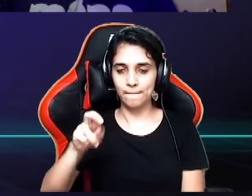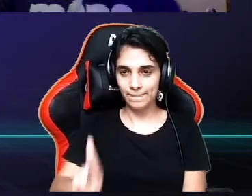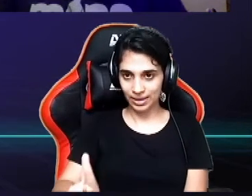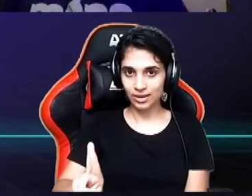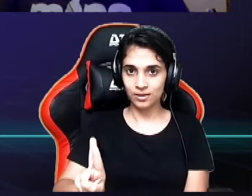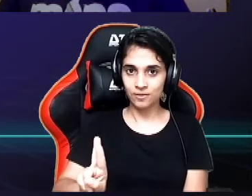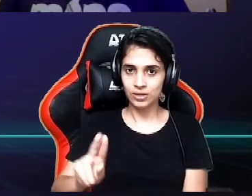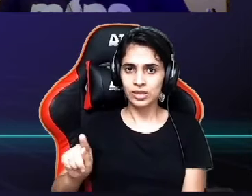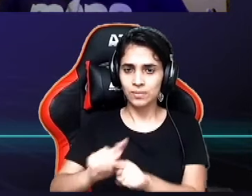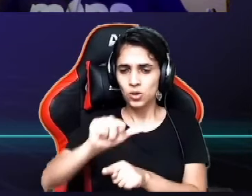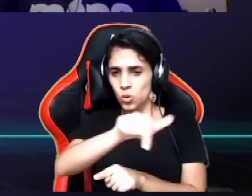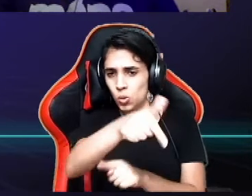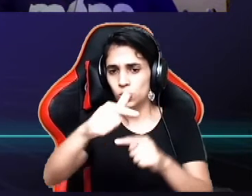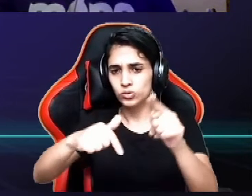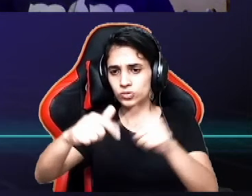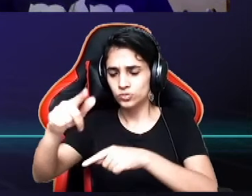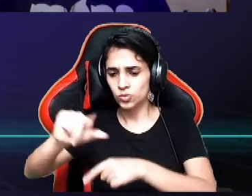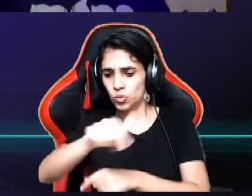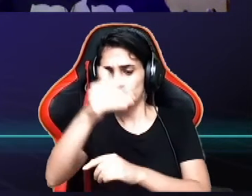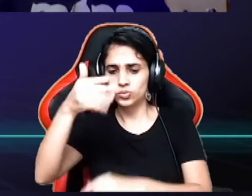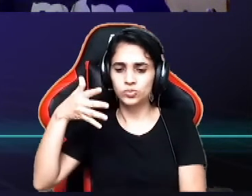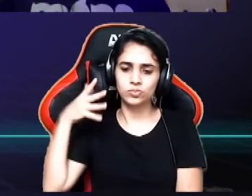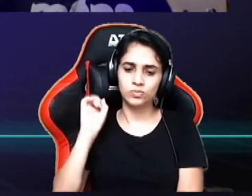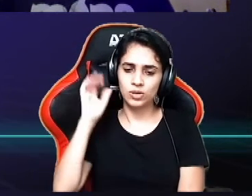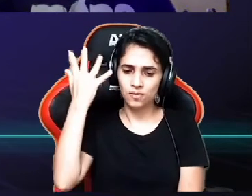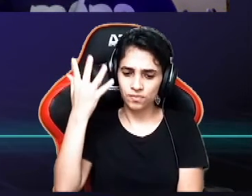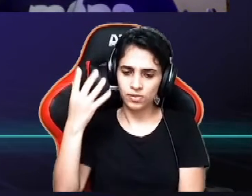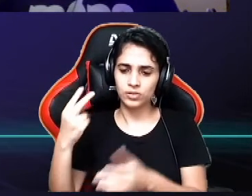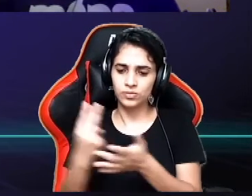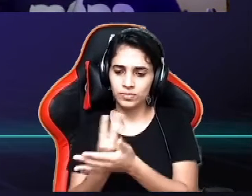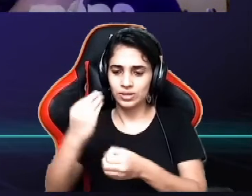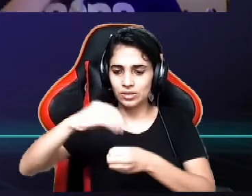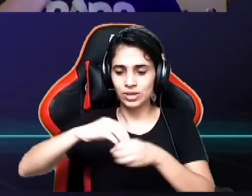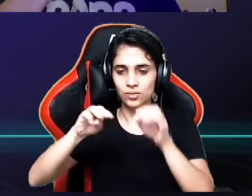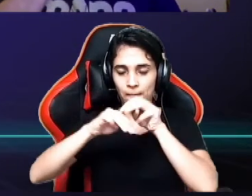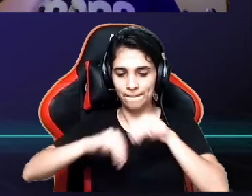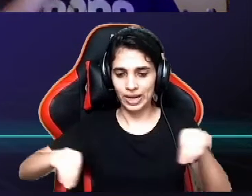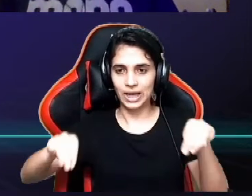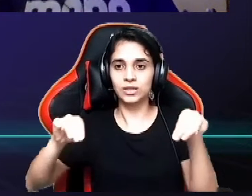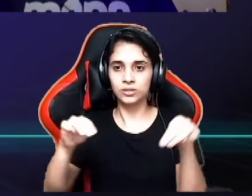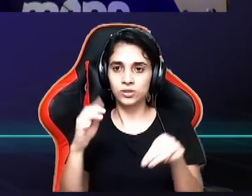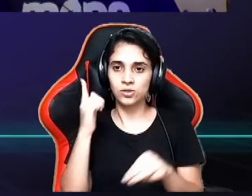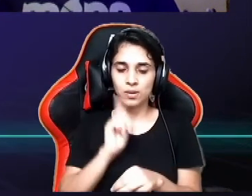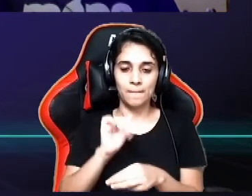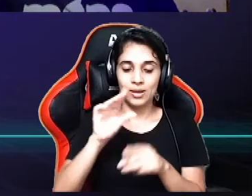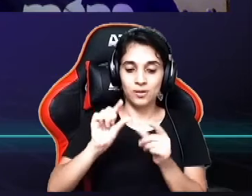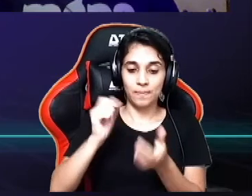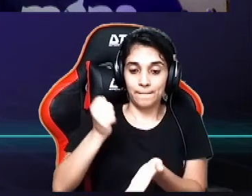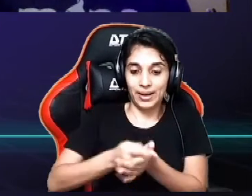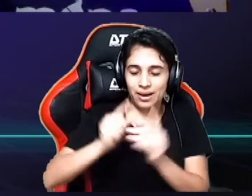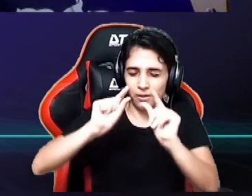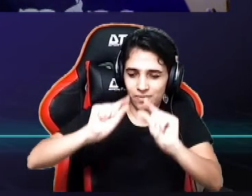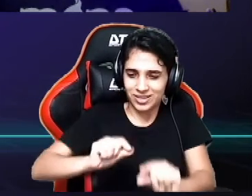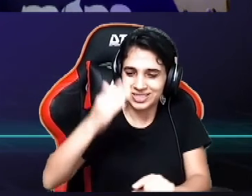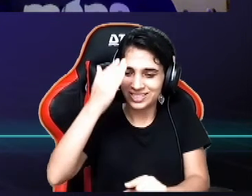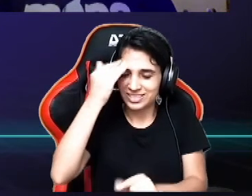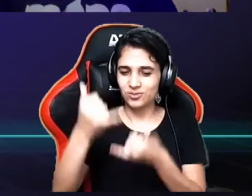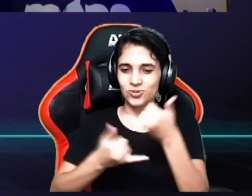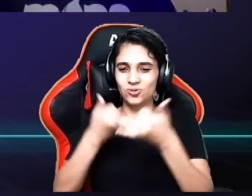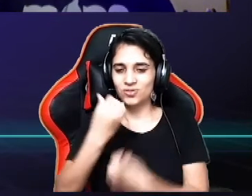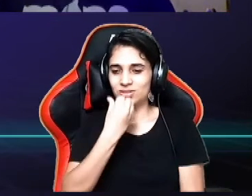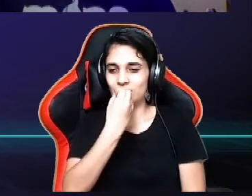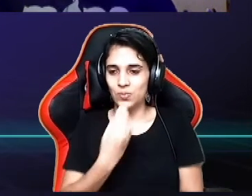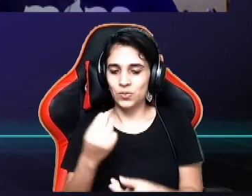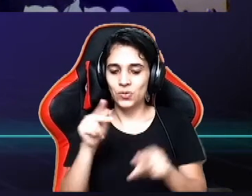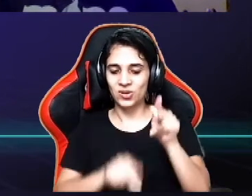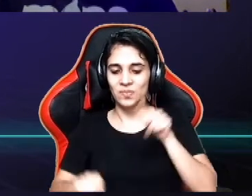other opportunities, other products that they launch, other events, and other marketing initiatives, we come in cheaper. We know